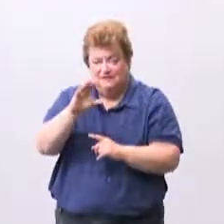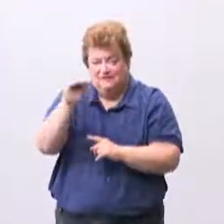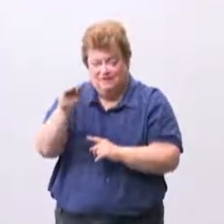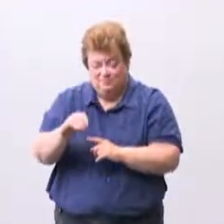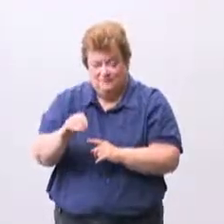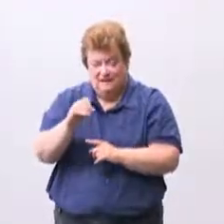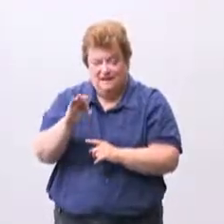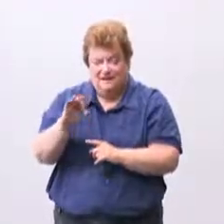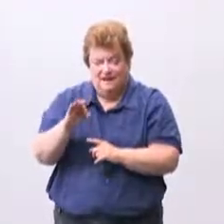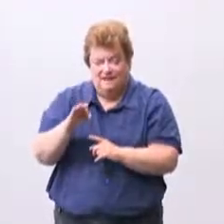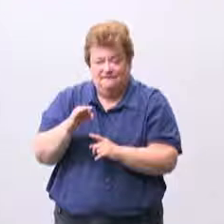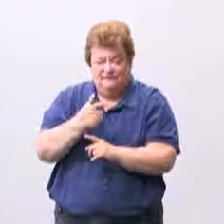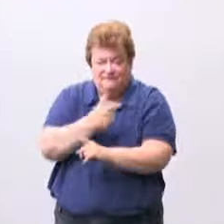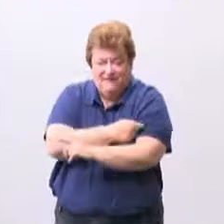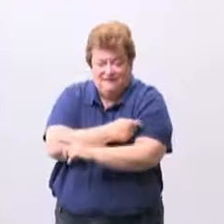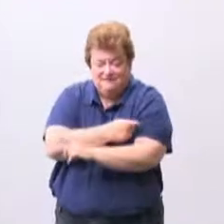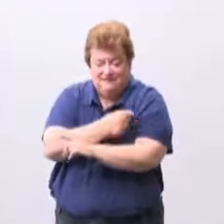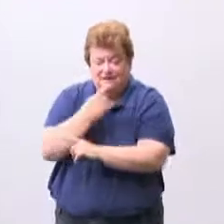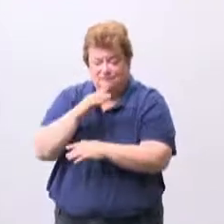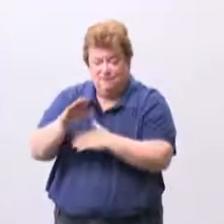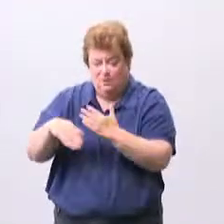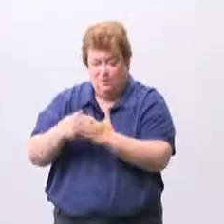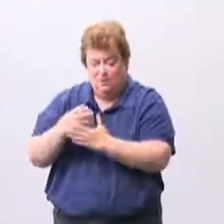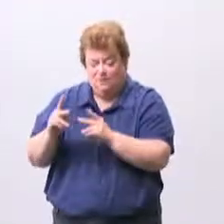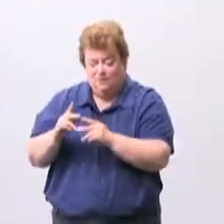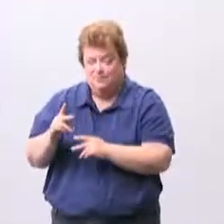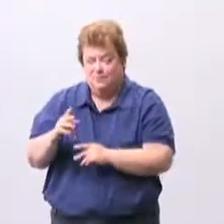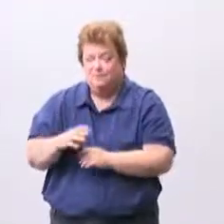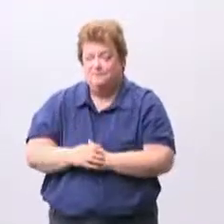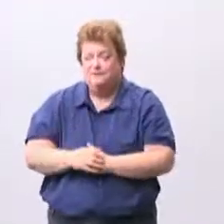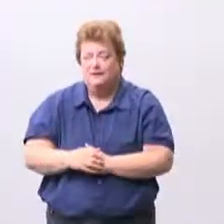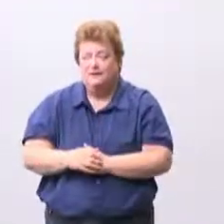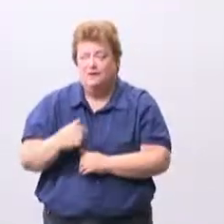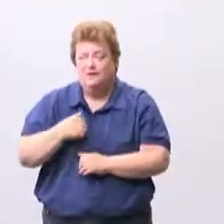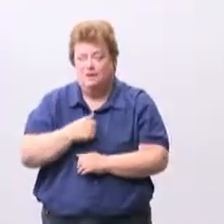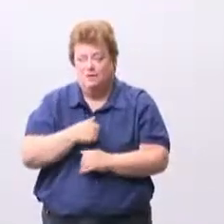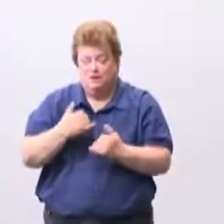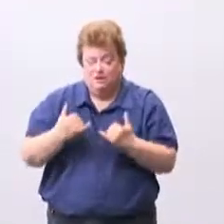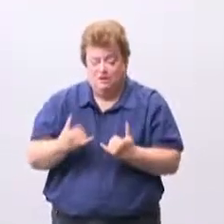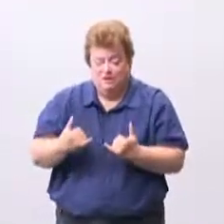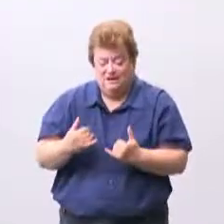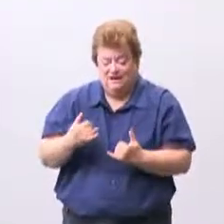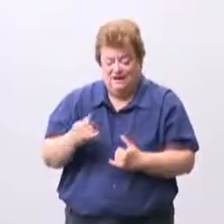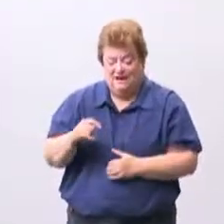aged 16 and older being fully vaccinated. We're currently at